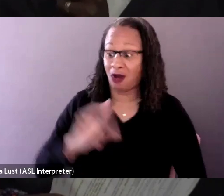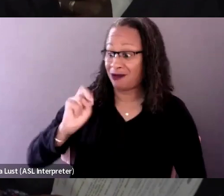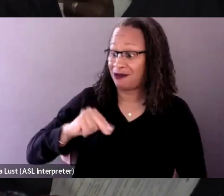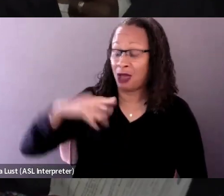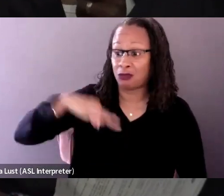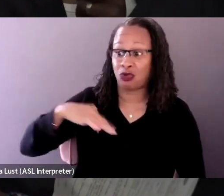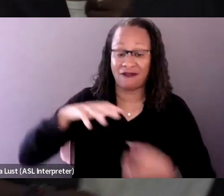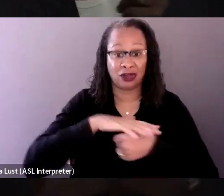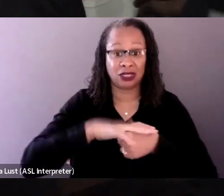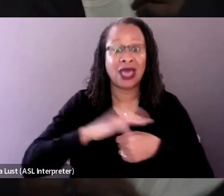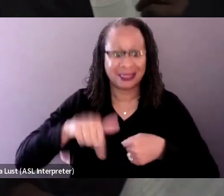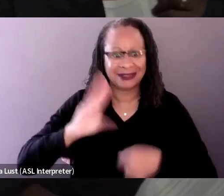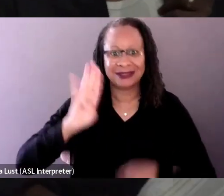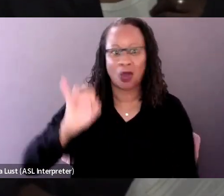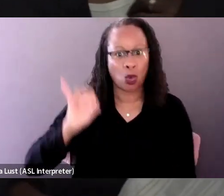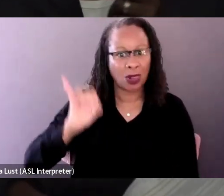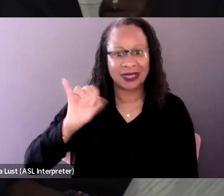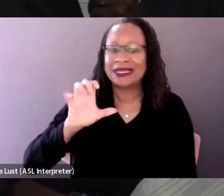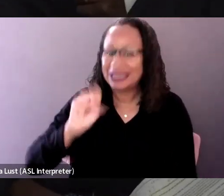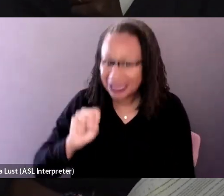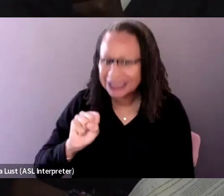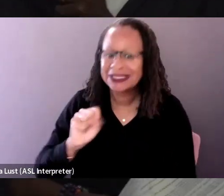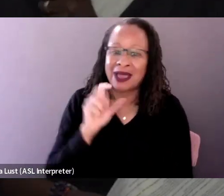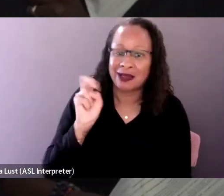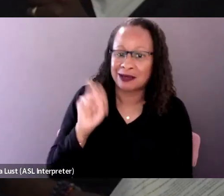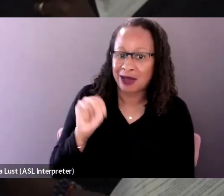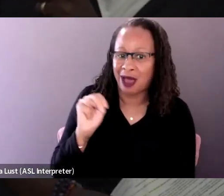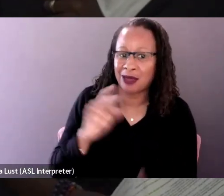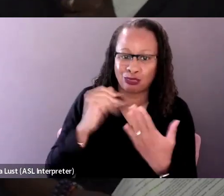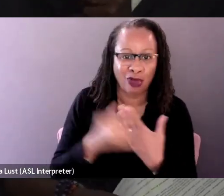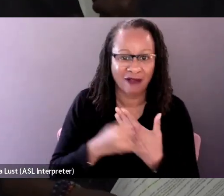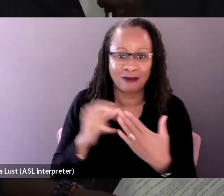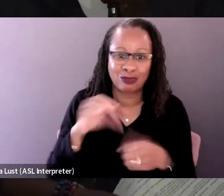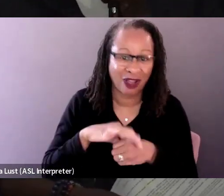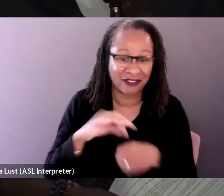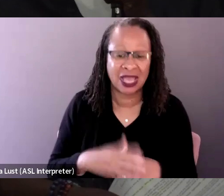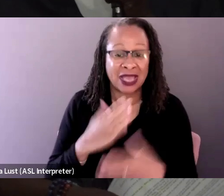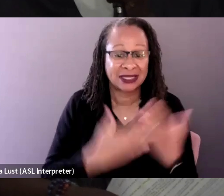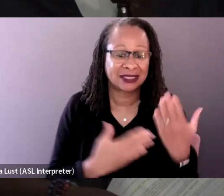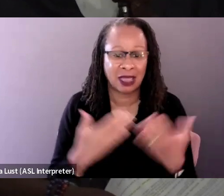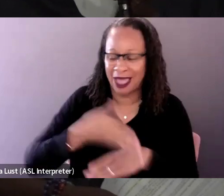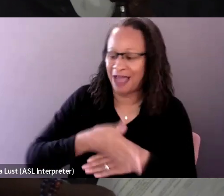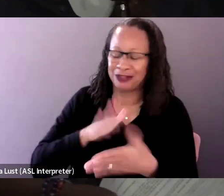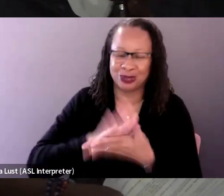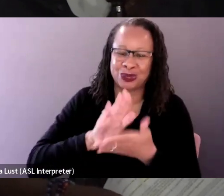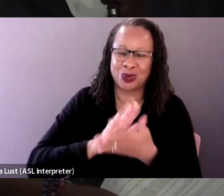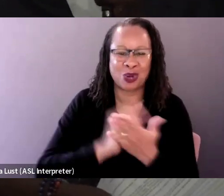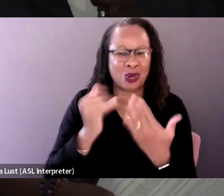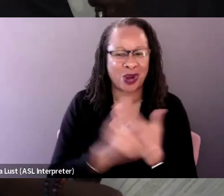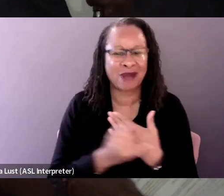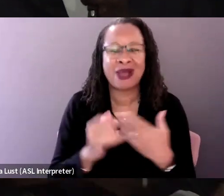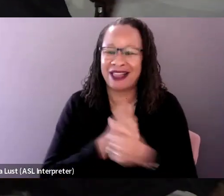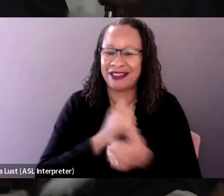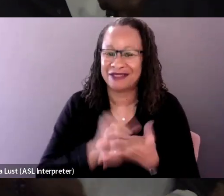nonprofit, right? Okay? Somebody's involved in something here. Some after-school program, I love that. But that really has